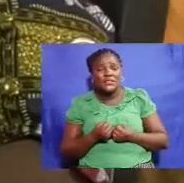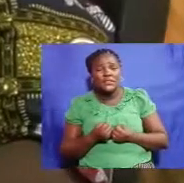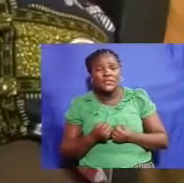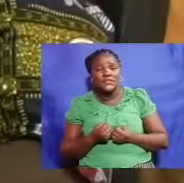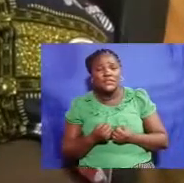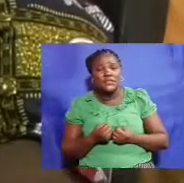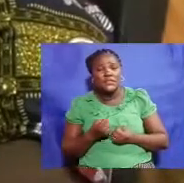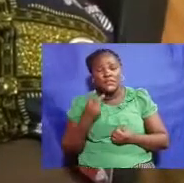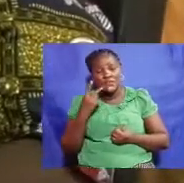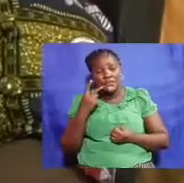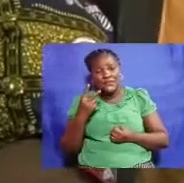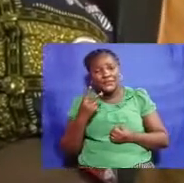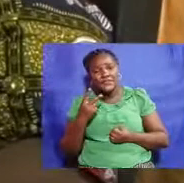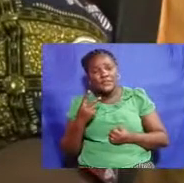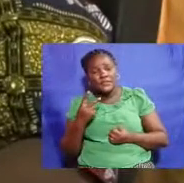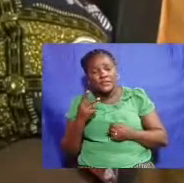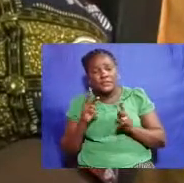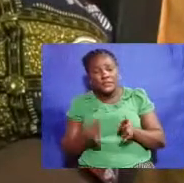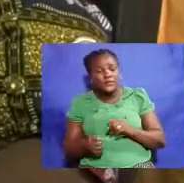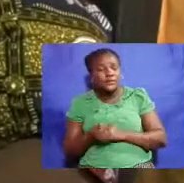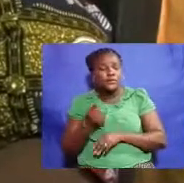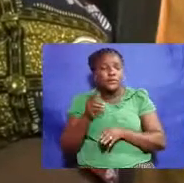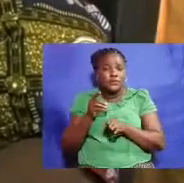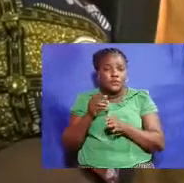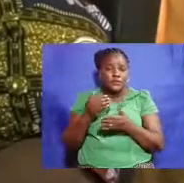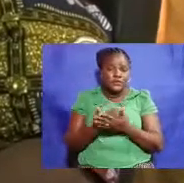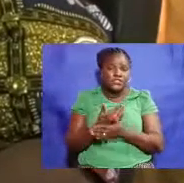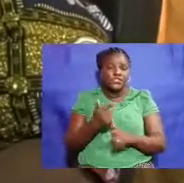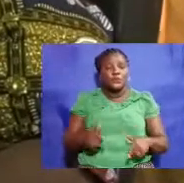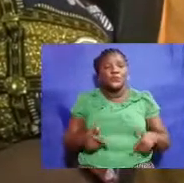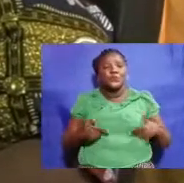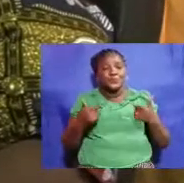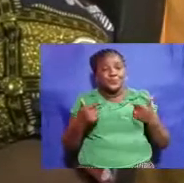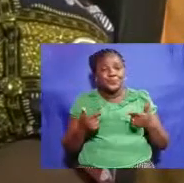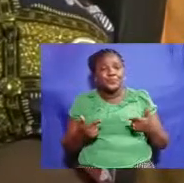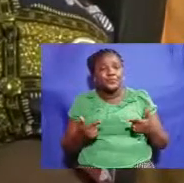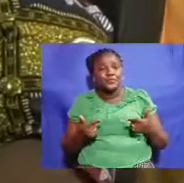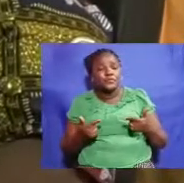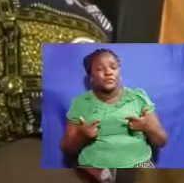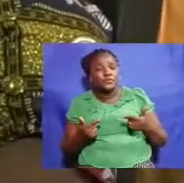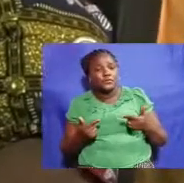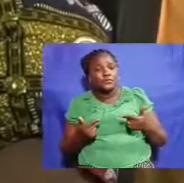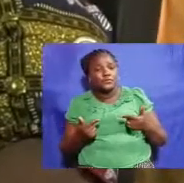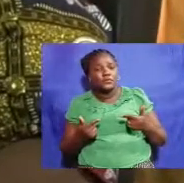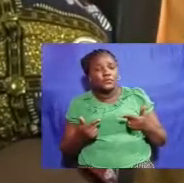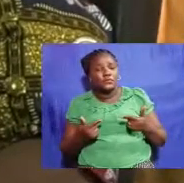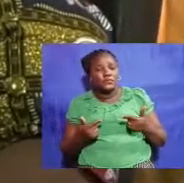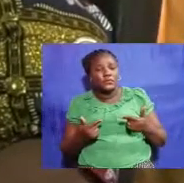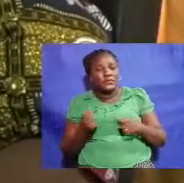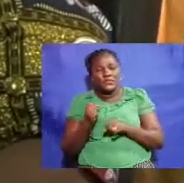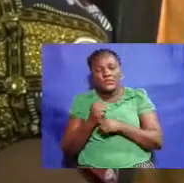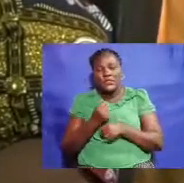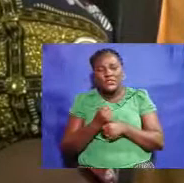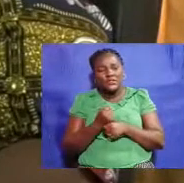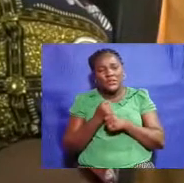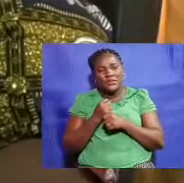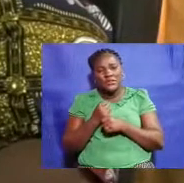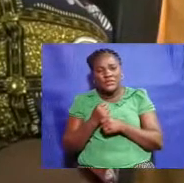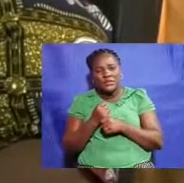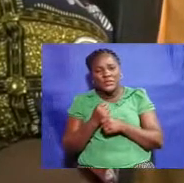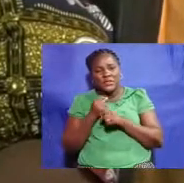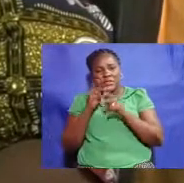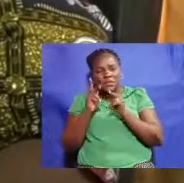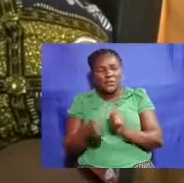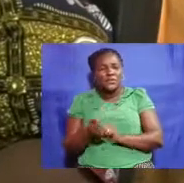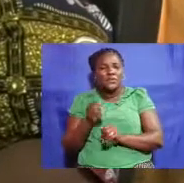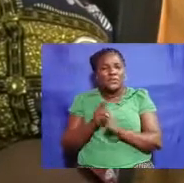see persons with disability in a new light. And it's also made persons with disability themselves to focus on themselves anew.